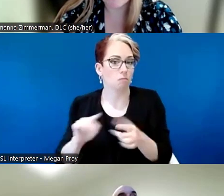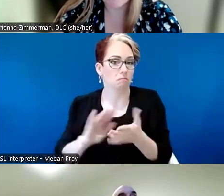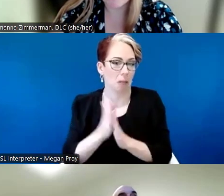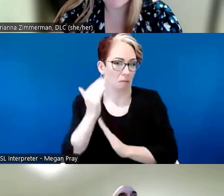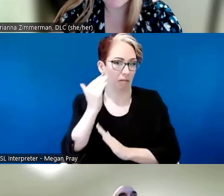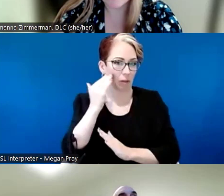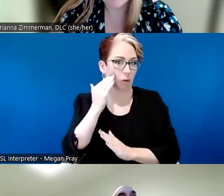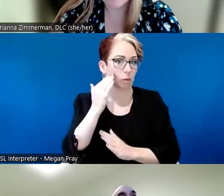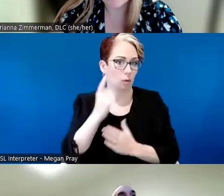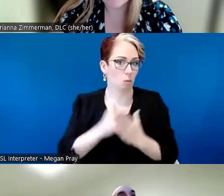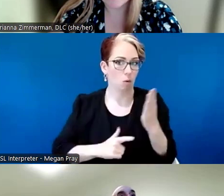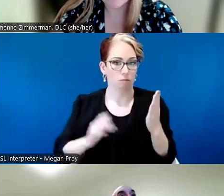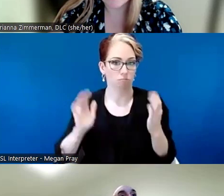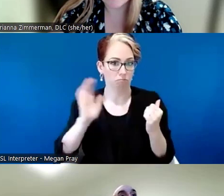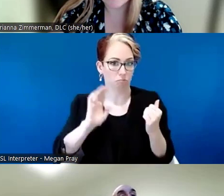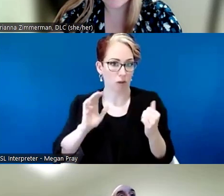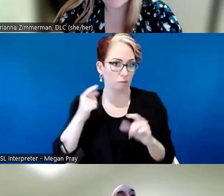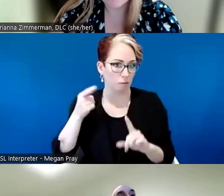Next.